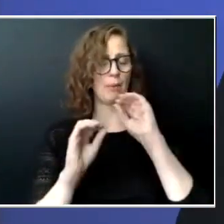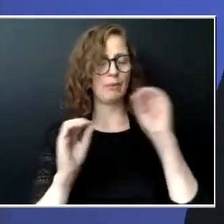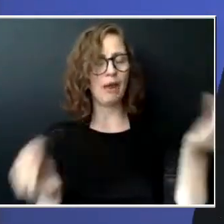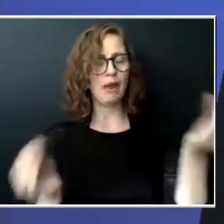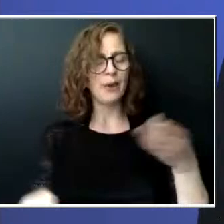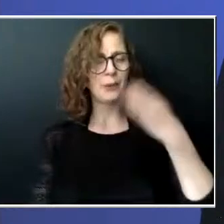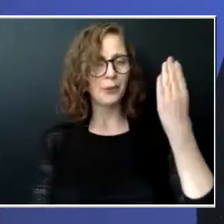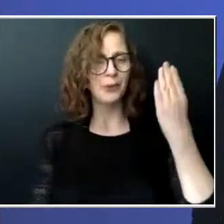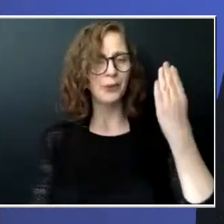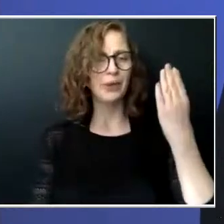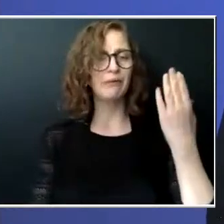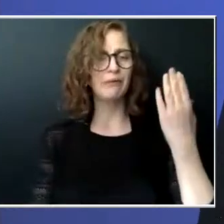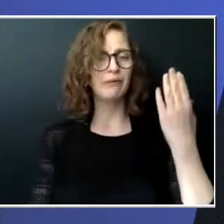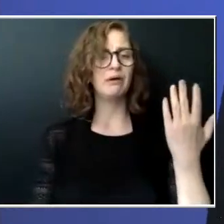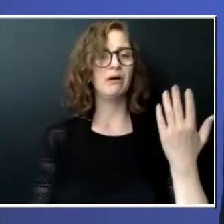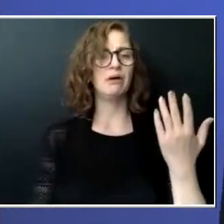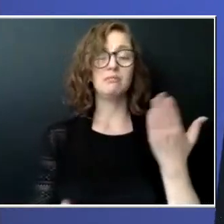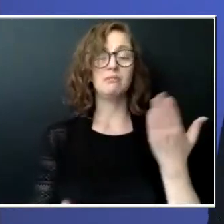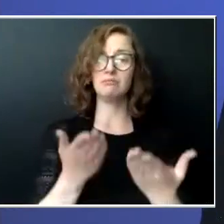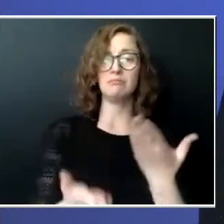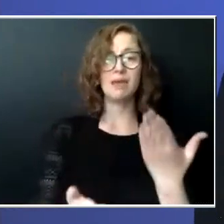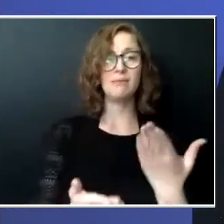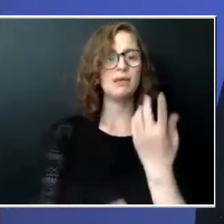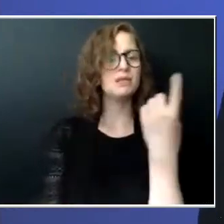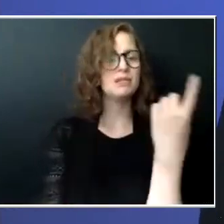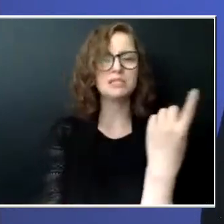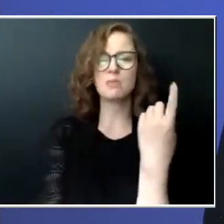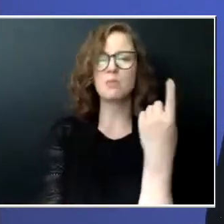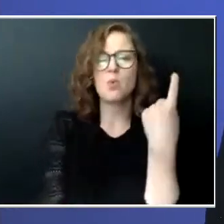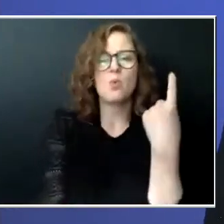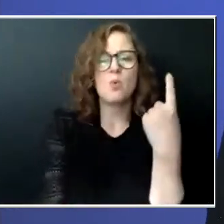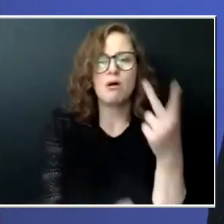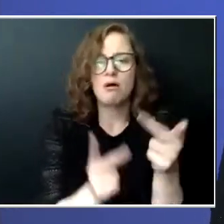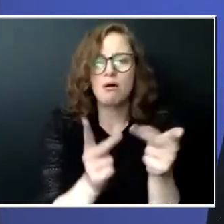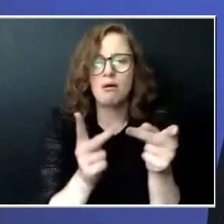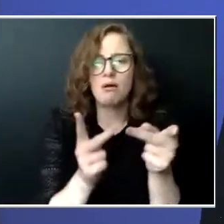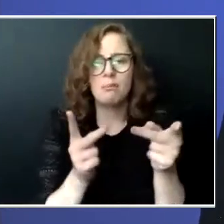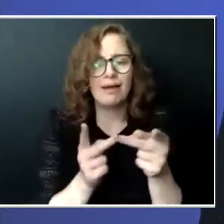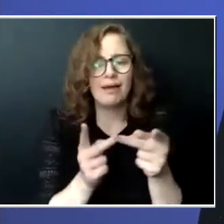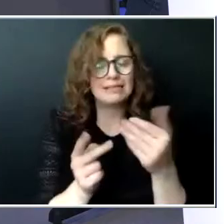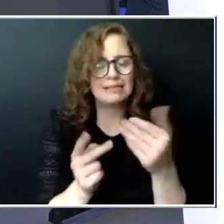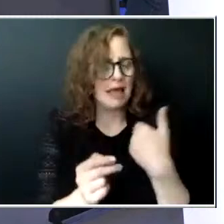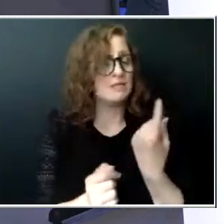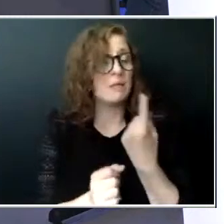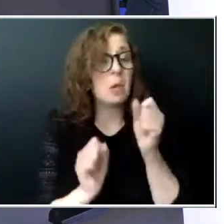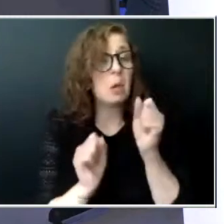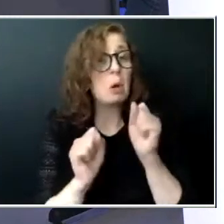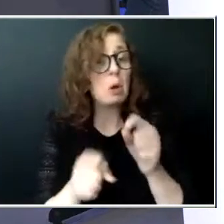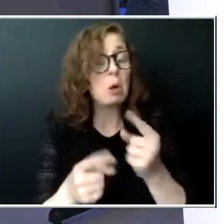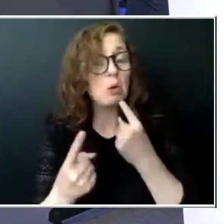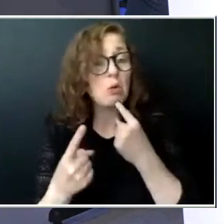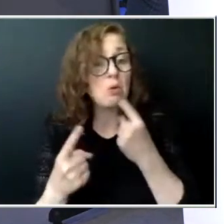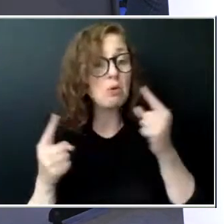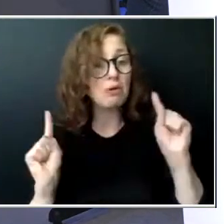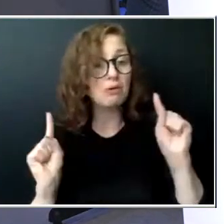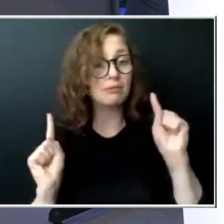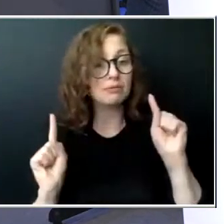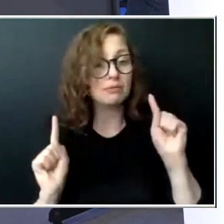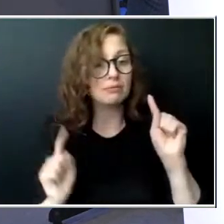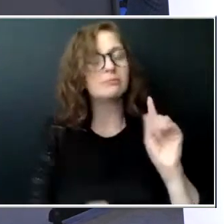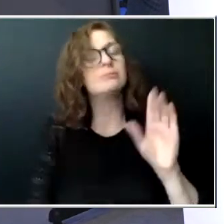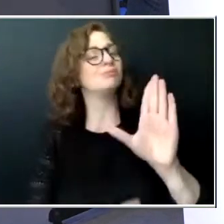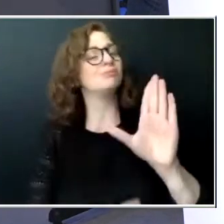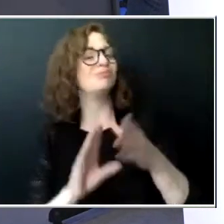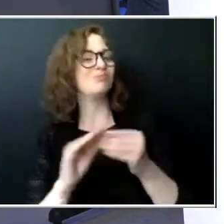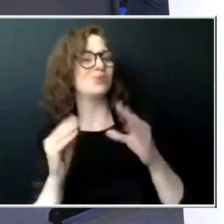a little place in the universe where they've got something that might work for you. Yeah, your story revealed that there are more than one option,